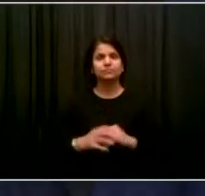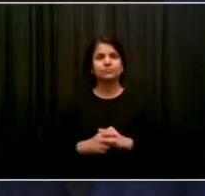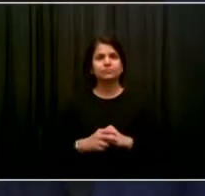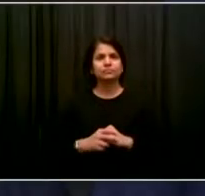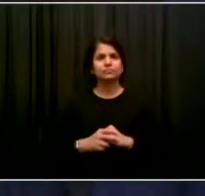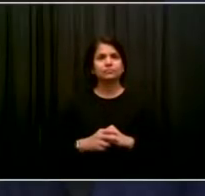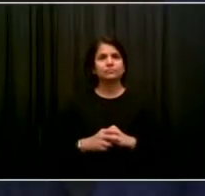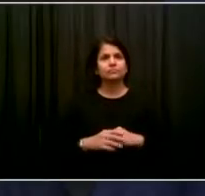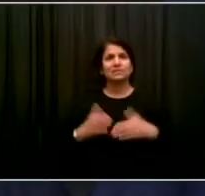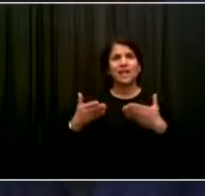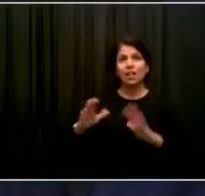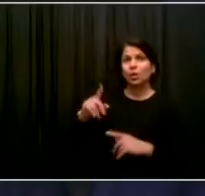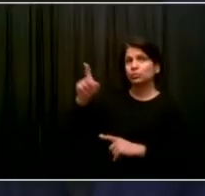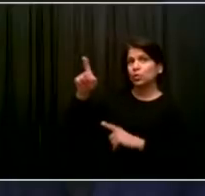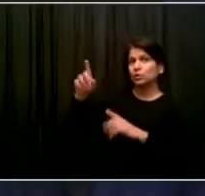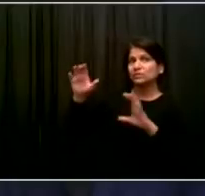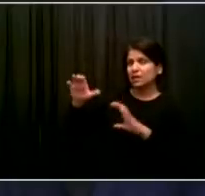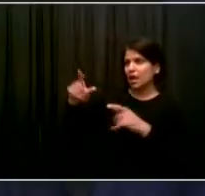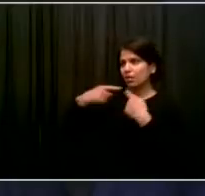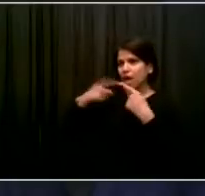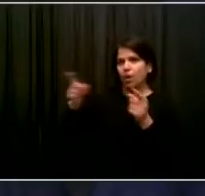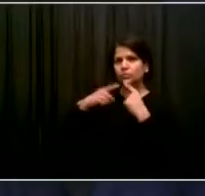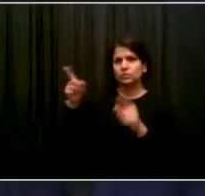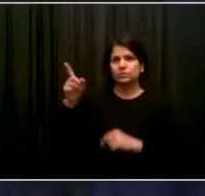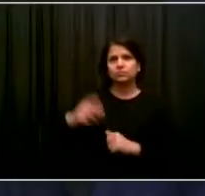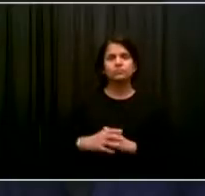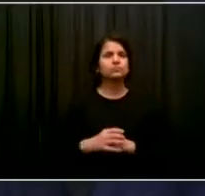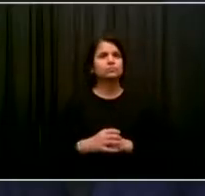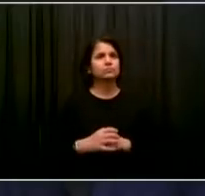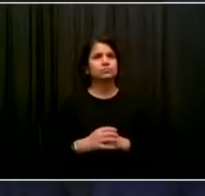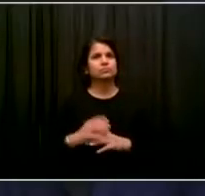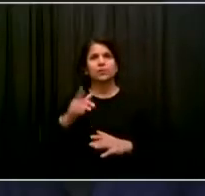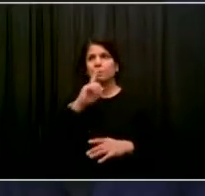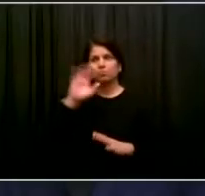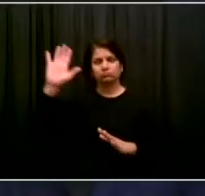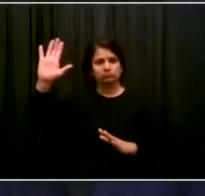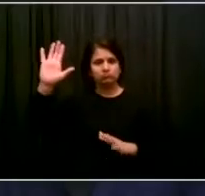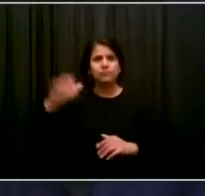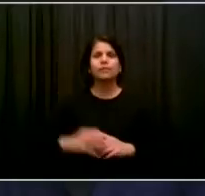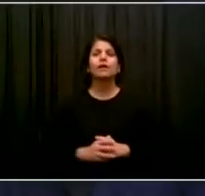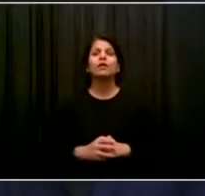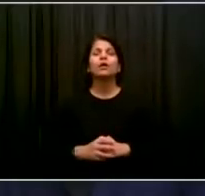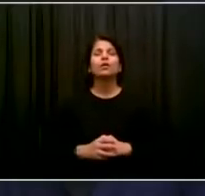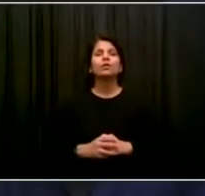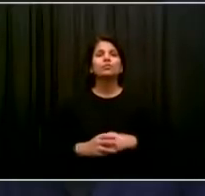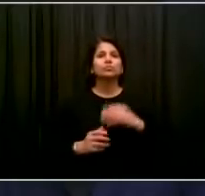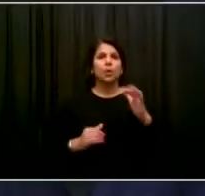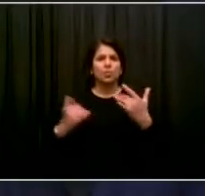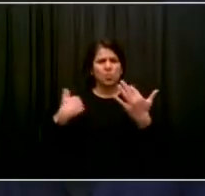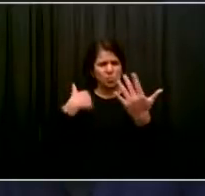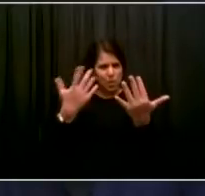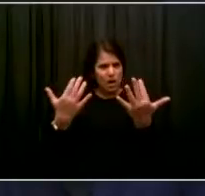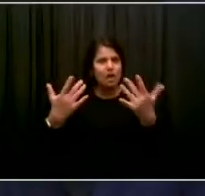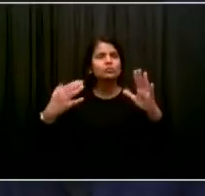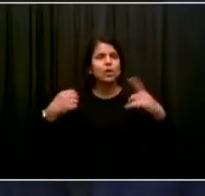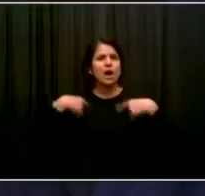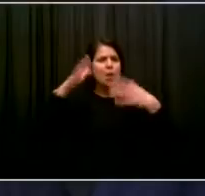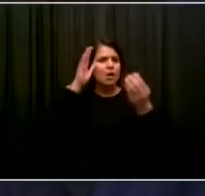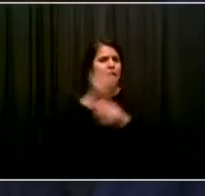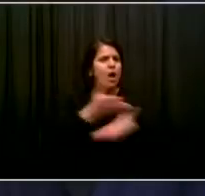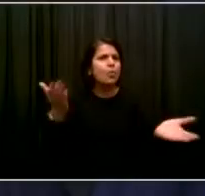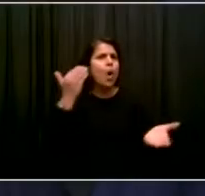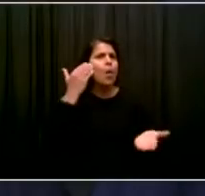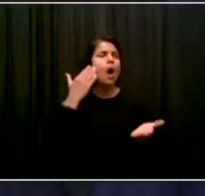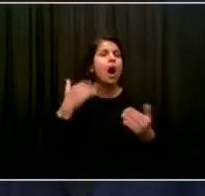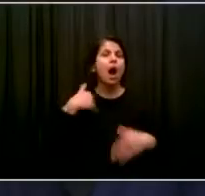her announcement, and then we will give a clear presentation on what we are looking for New York City. But we met with the governor and her